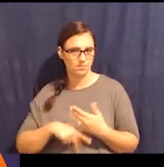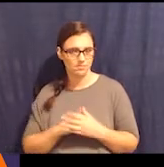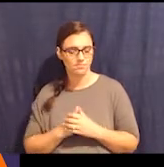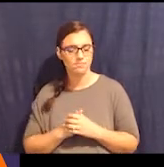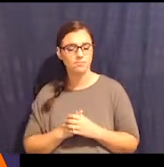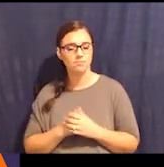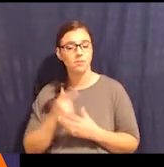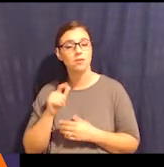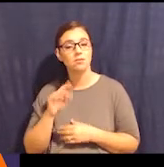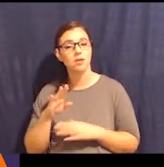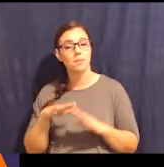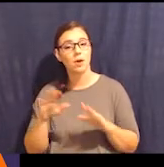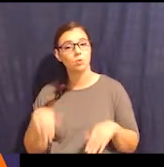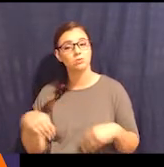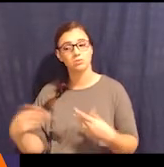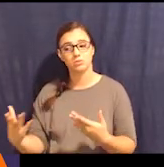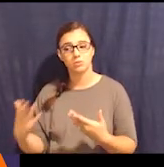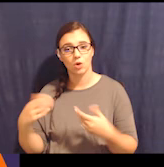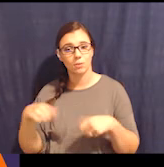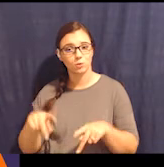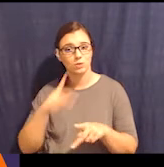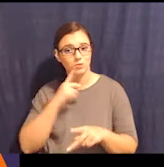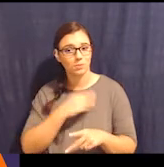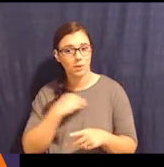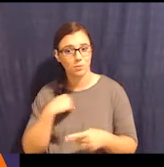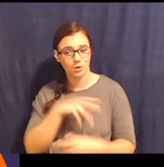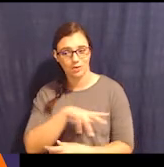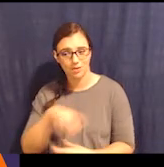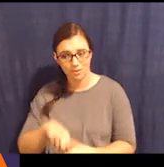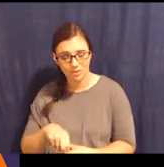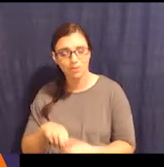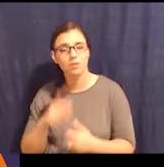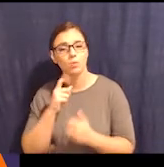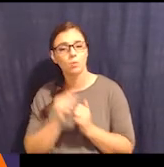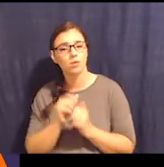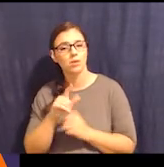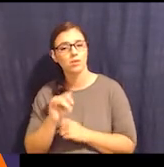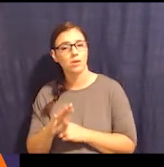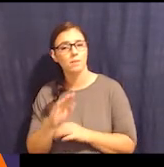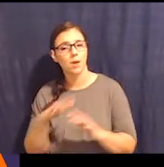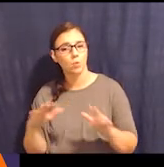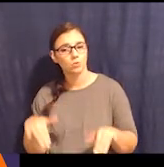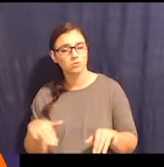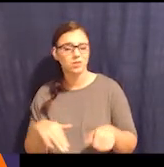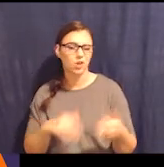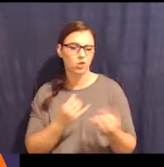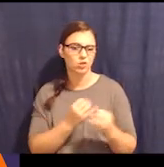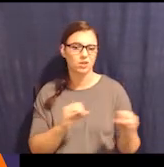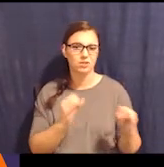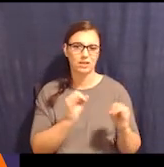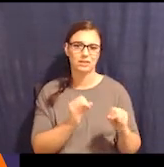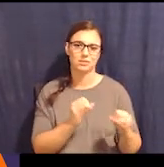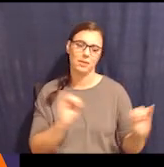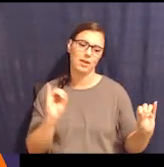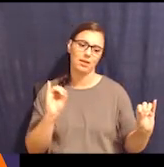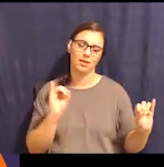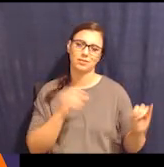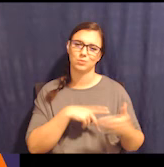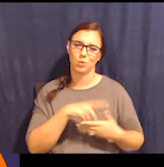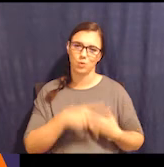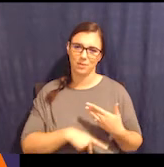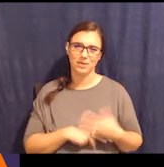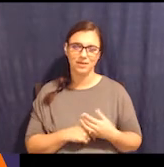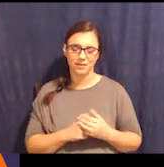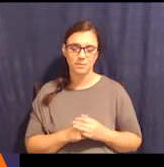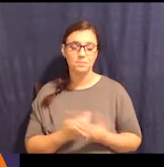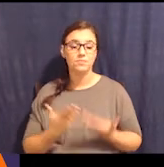participate in clubhouse and other independent programming. They offer assistance in accessing community-based